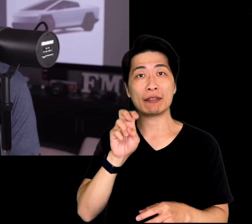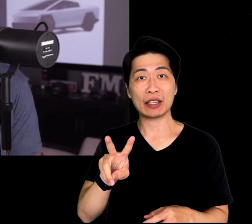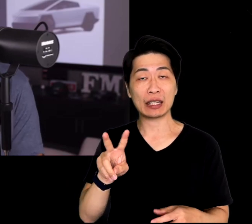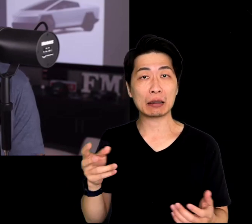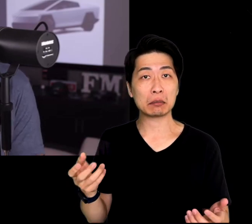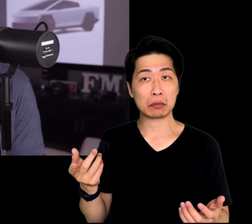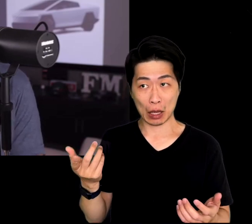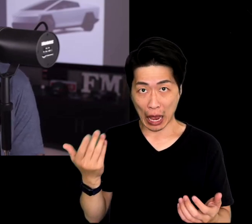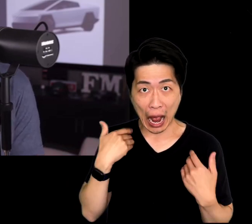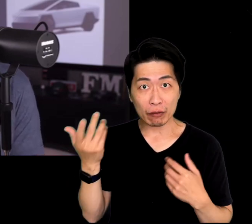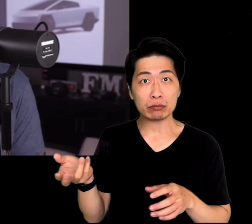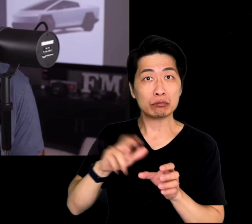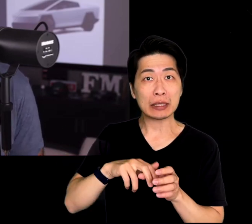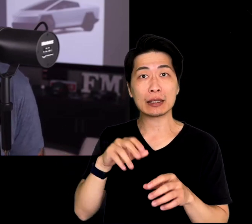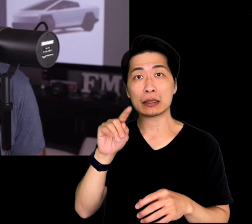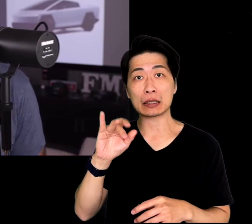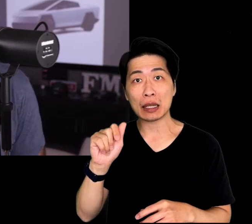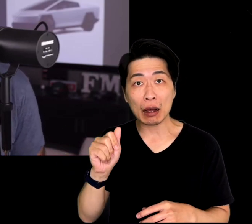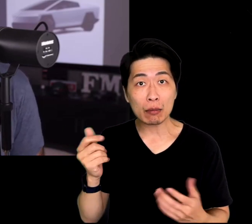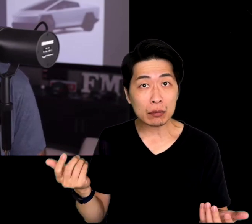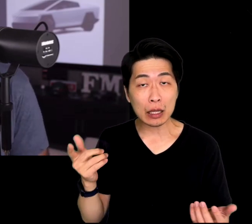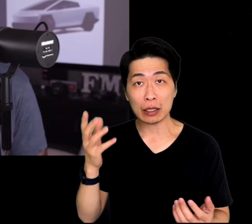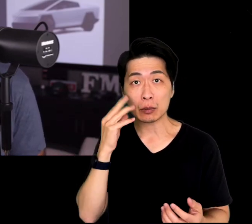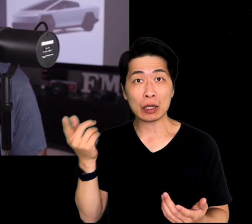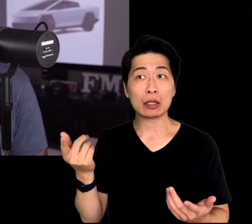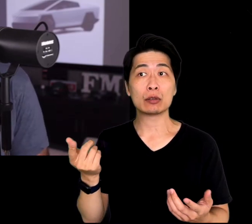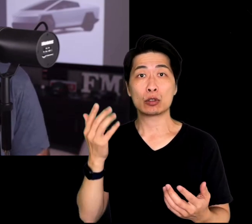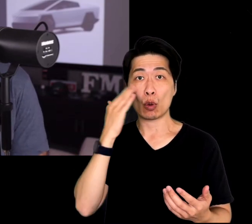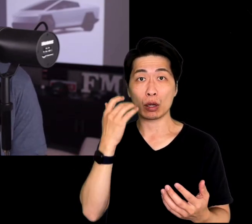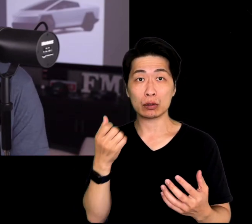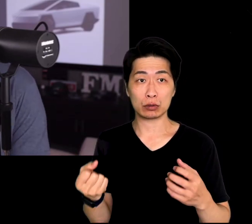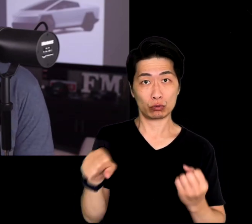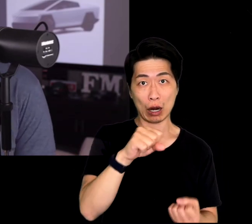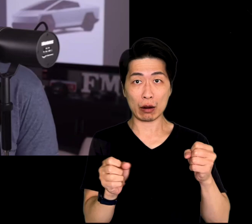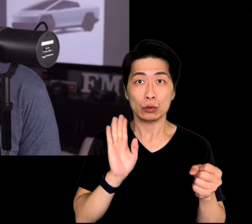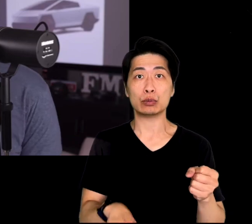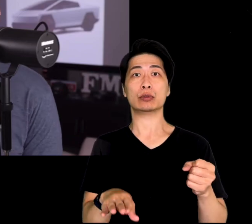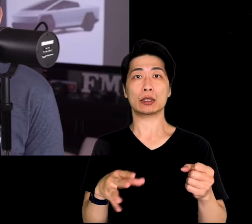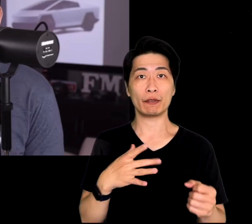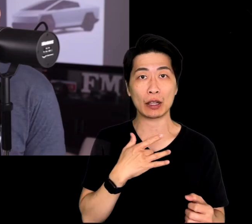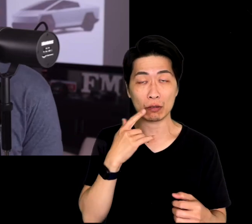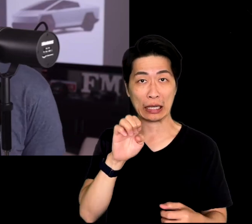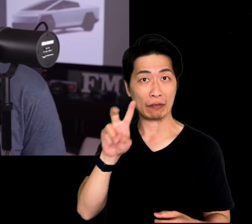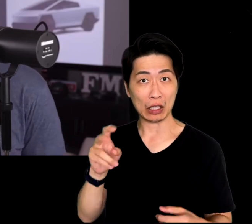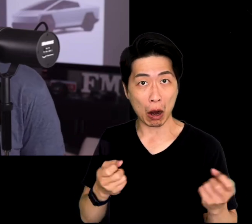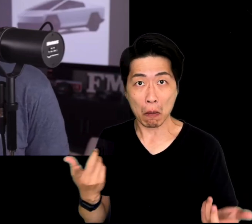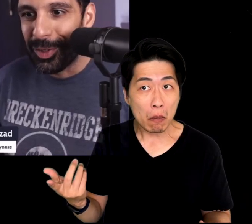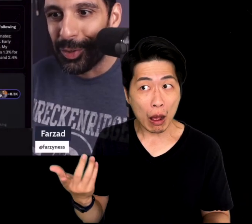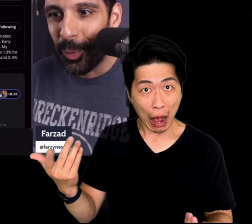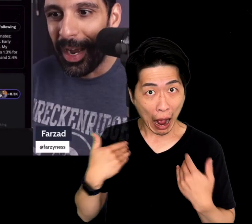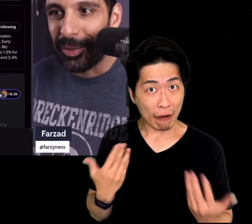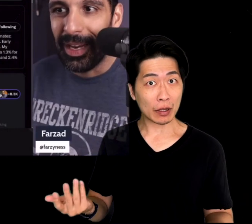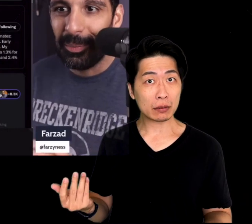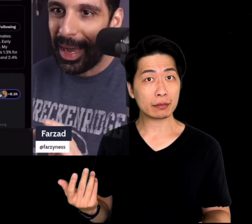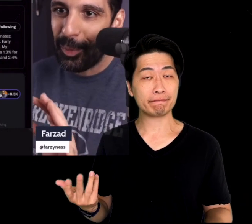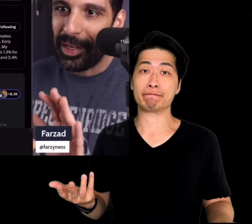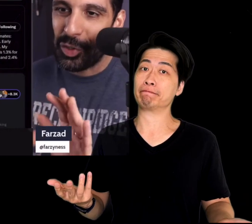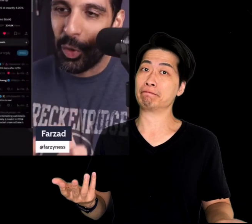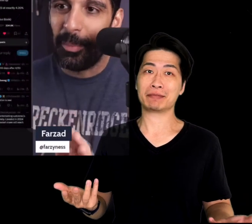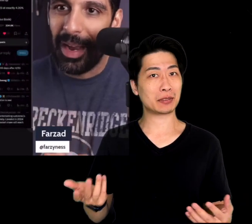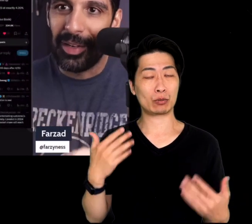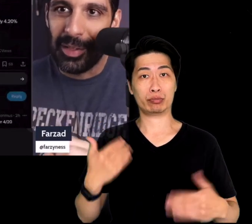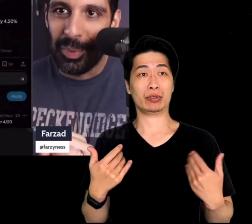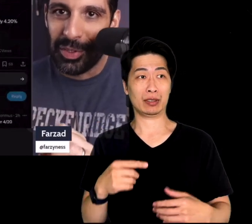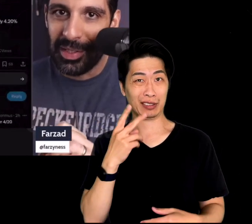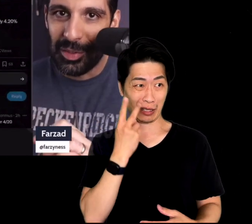Tesla, have experienced, let's say, the driving dynamics of an electric car? And I think, again, I can't get over this freaking number. It's so wild. And by the way,